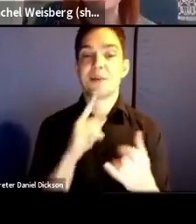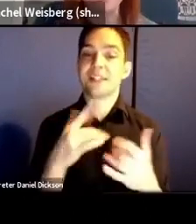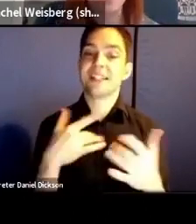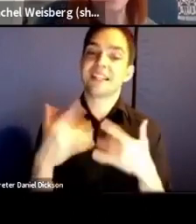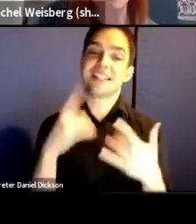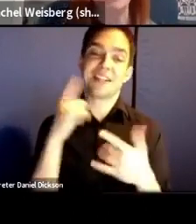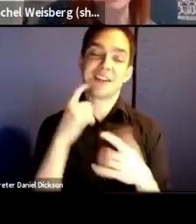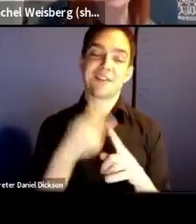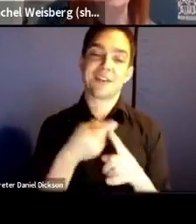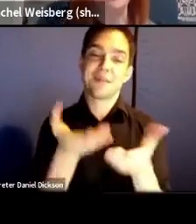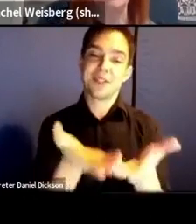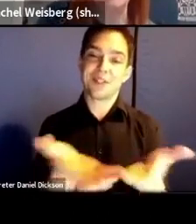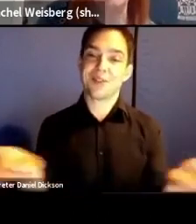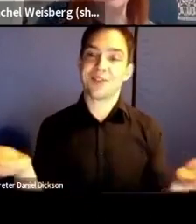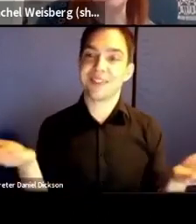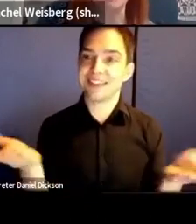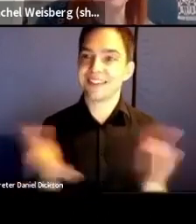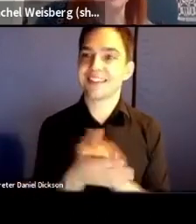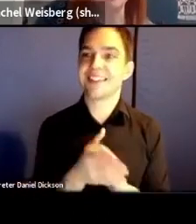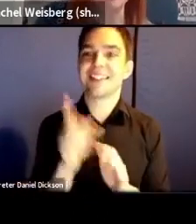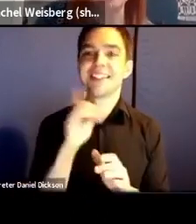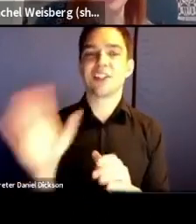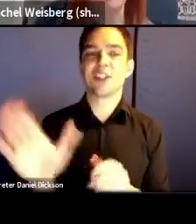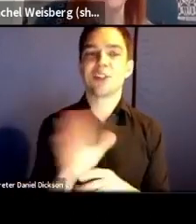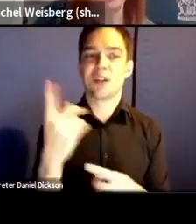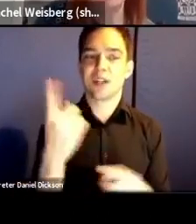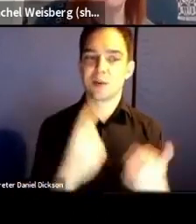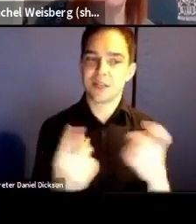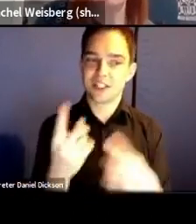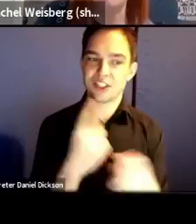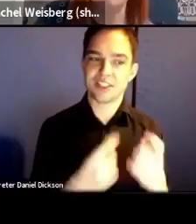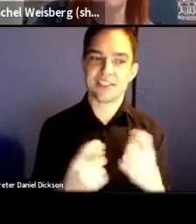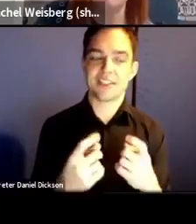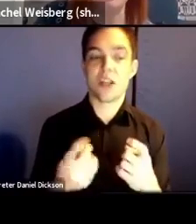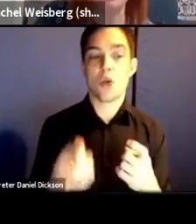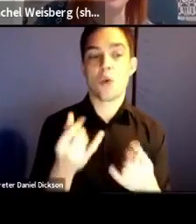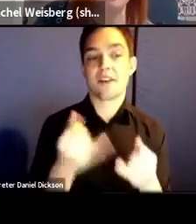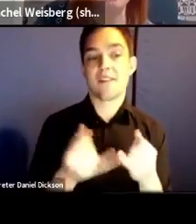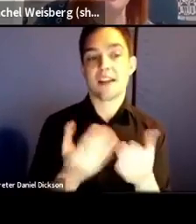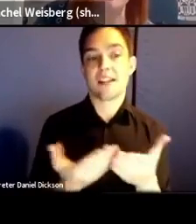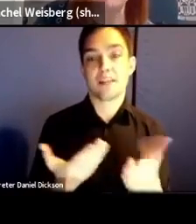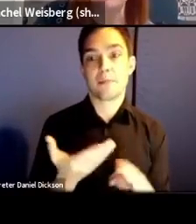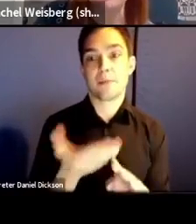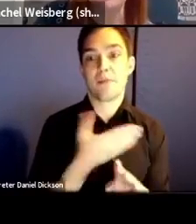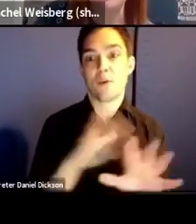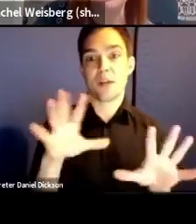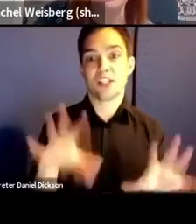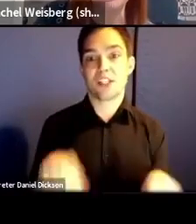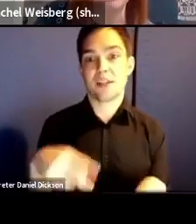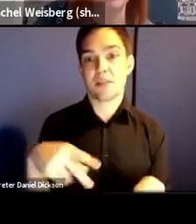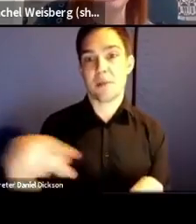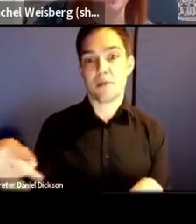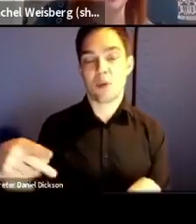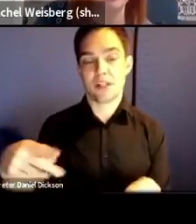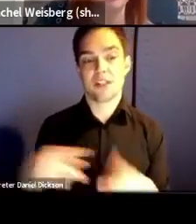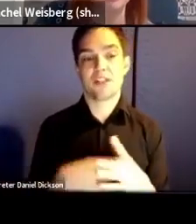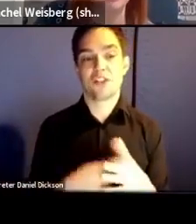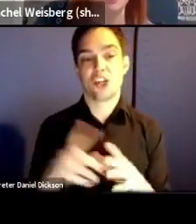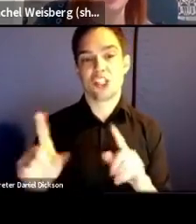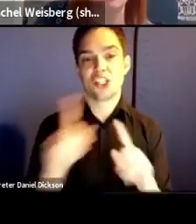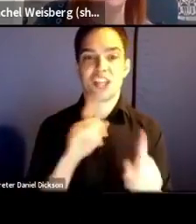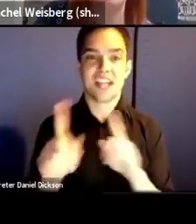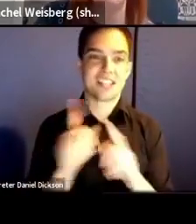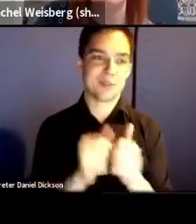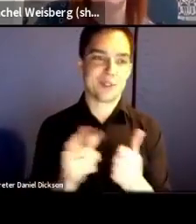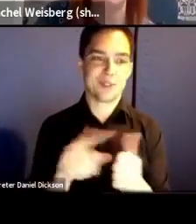from you and hear your questions. One final thing before we shut down this PowerPoint and start chatting with you is